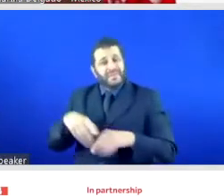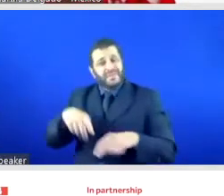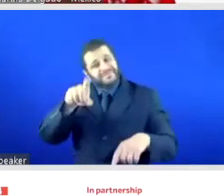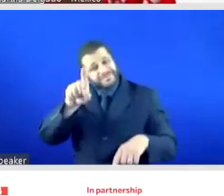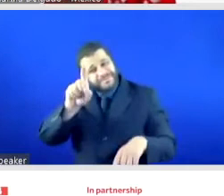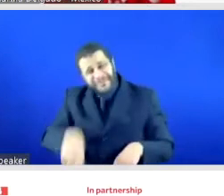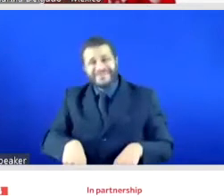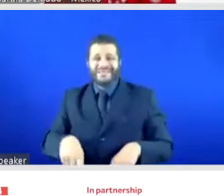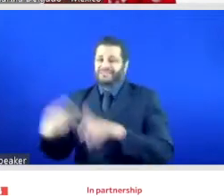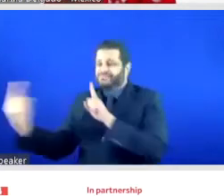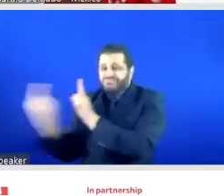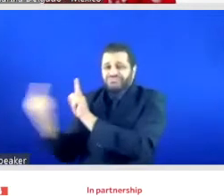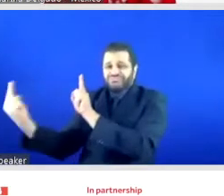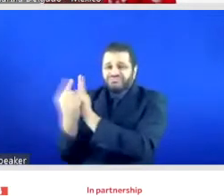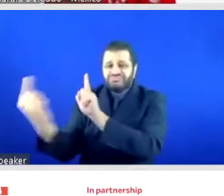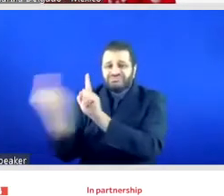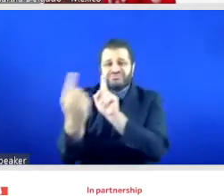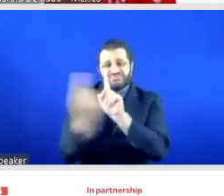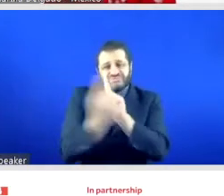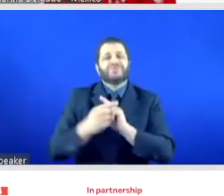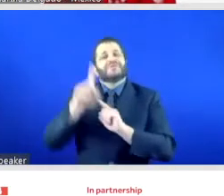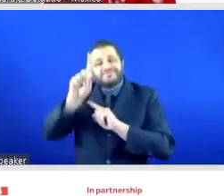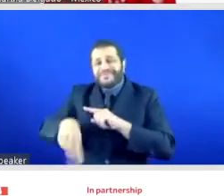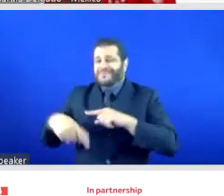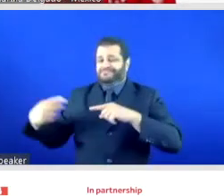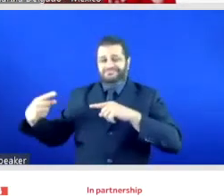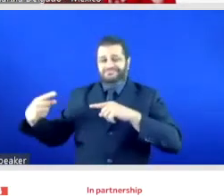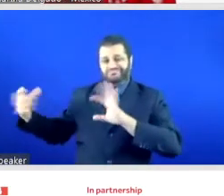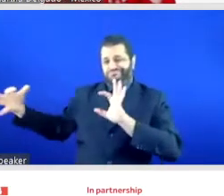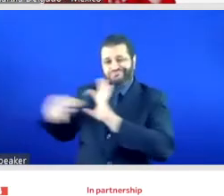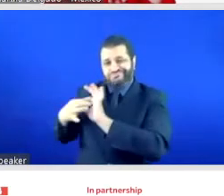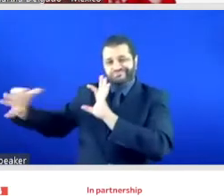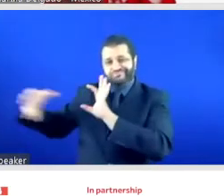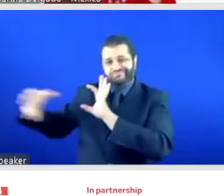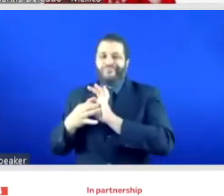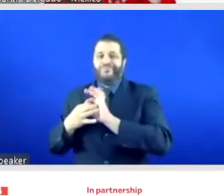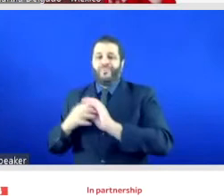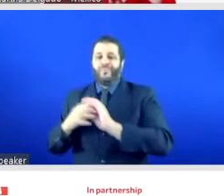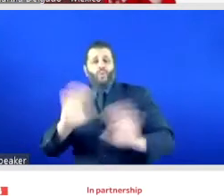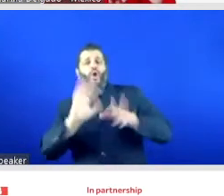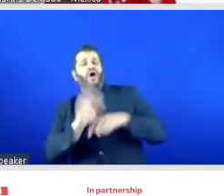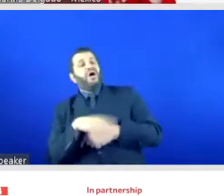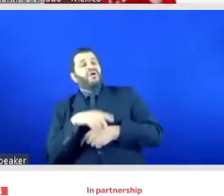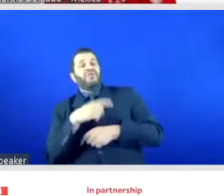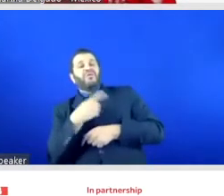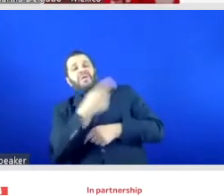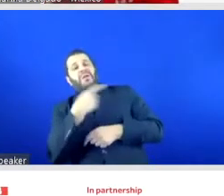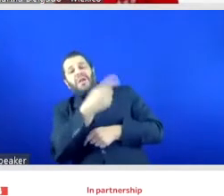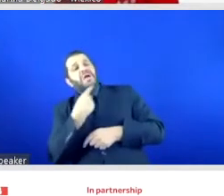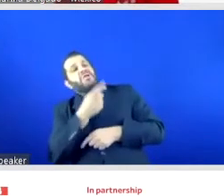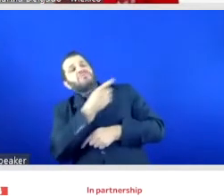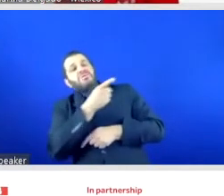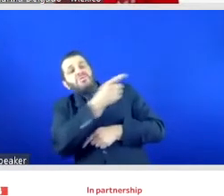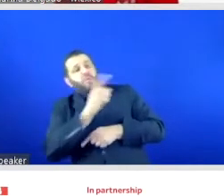from protest to become partners of progress, because this is a future that's for us. A second idea is very linked